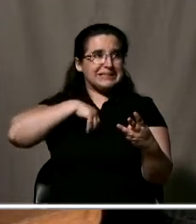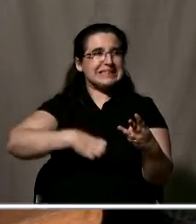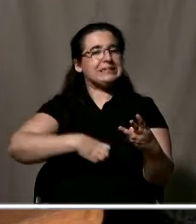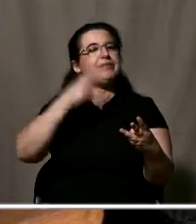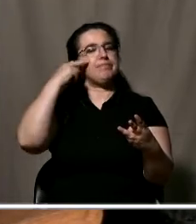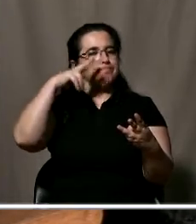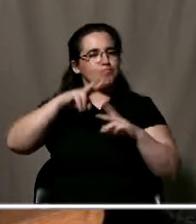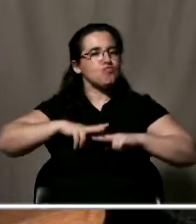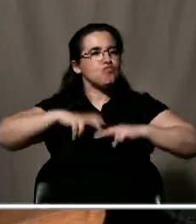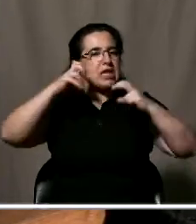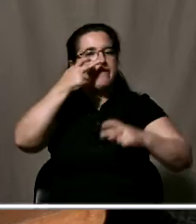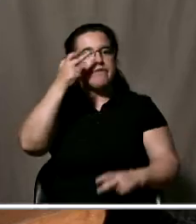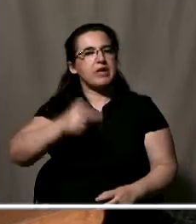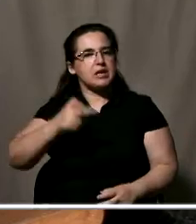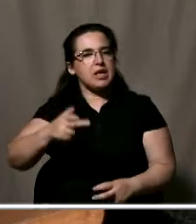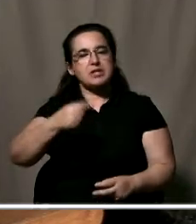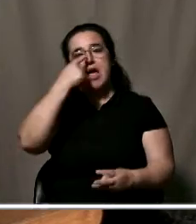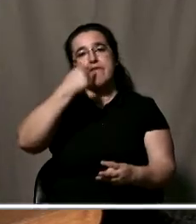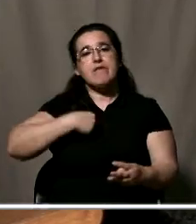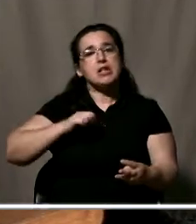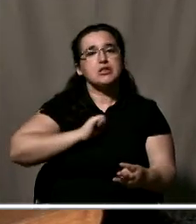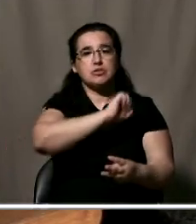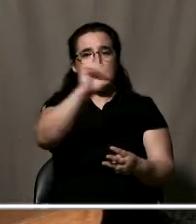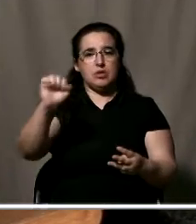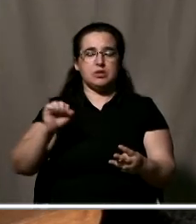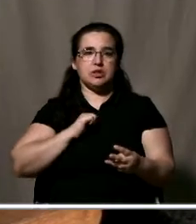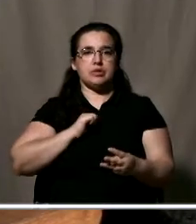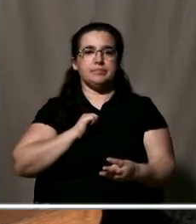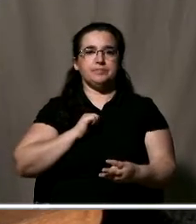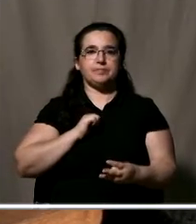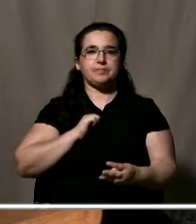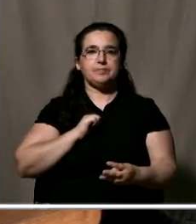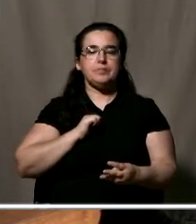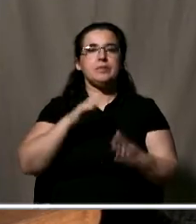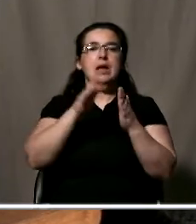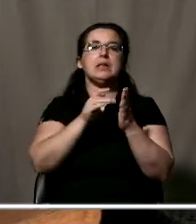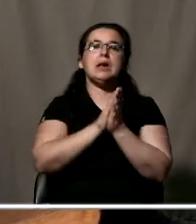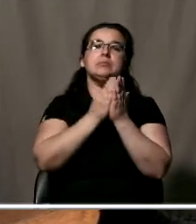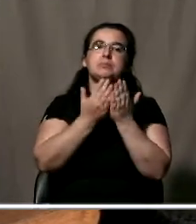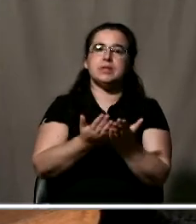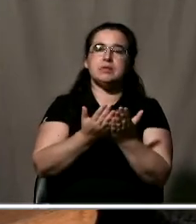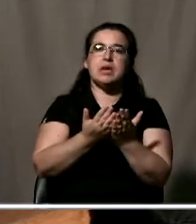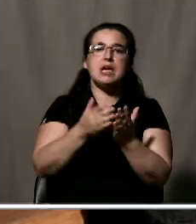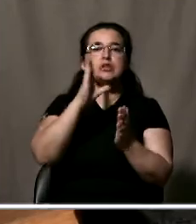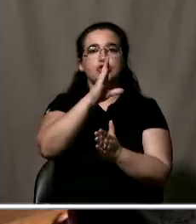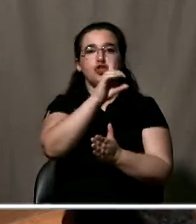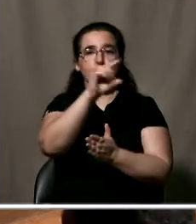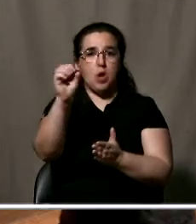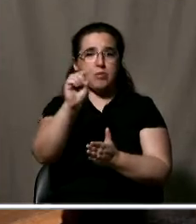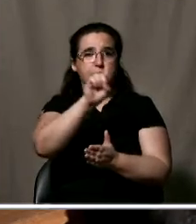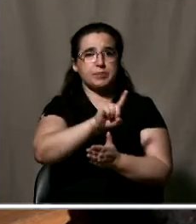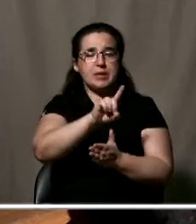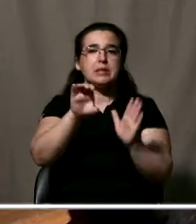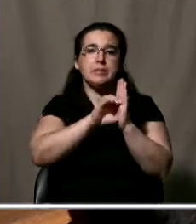my failures. Vemos os nossos falhanços. You know, the Bible in 1 John chapter 4, a Bíblia em 1 João capítulo 4 talks